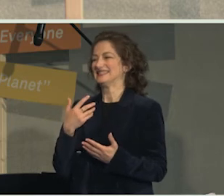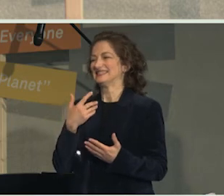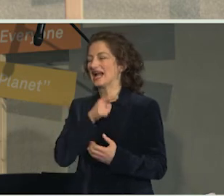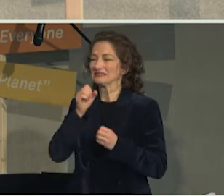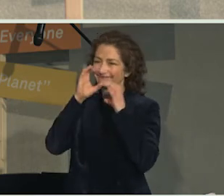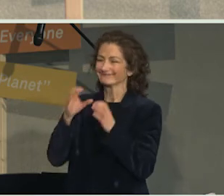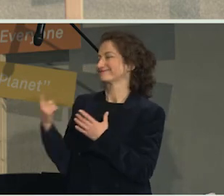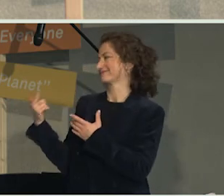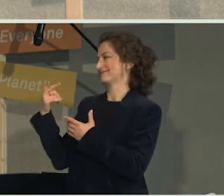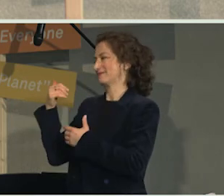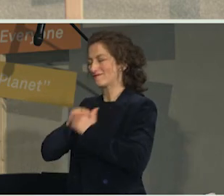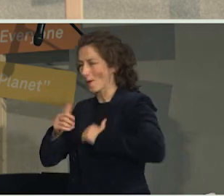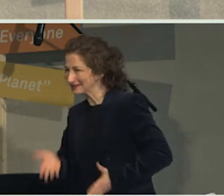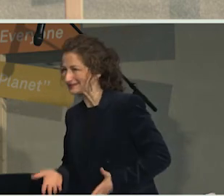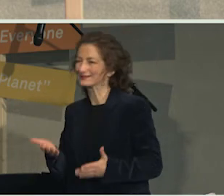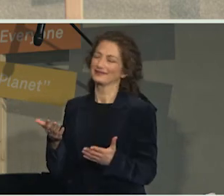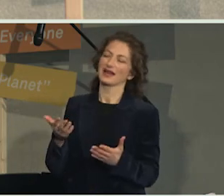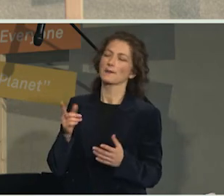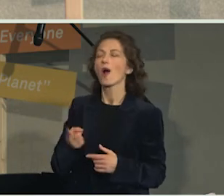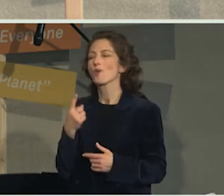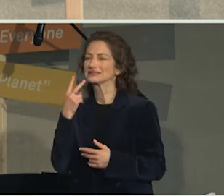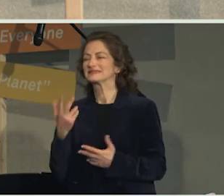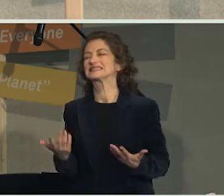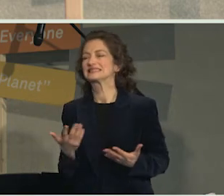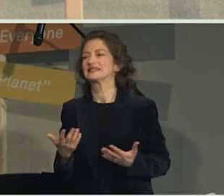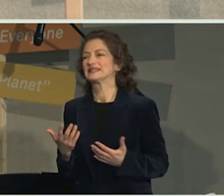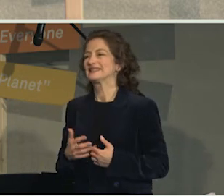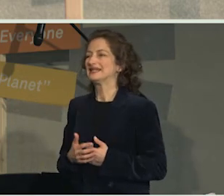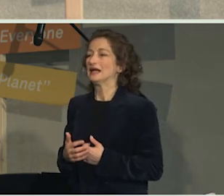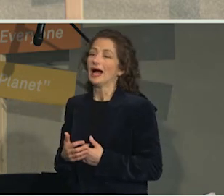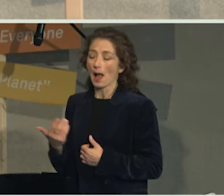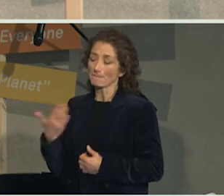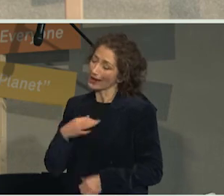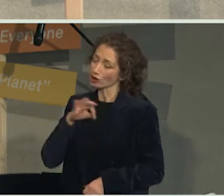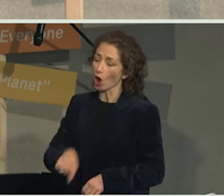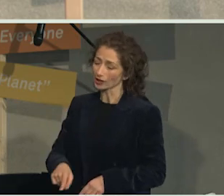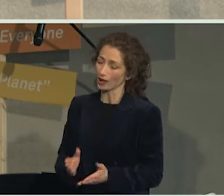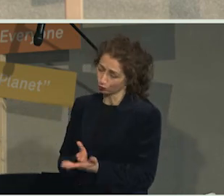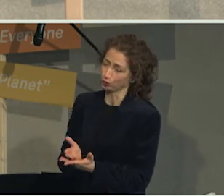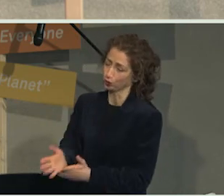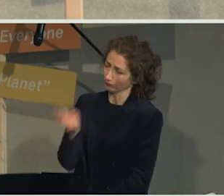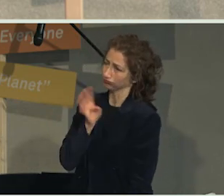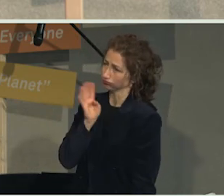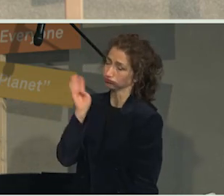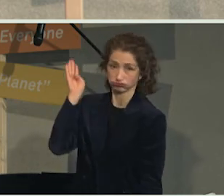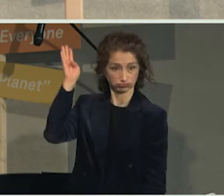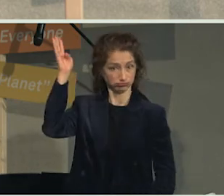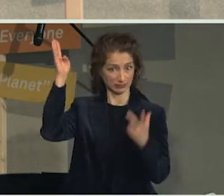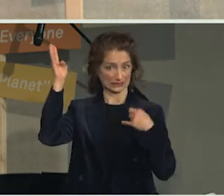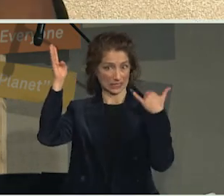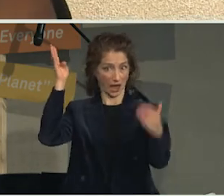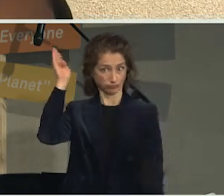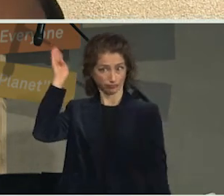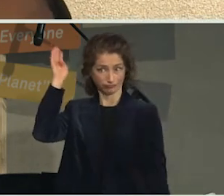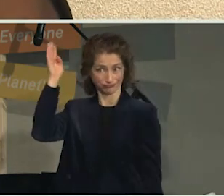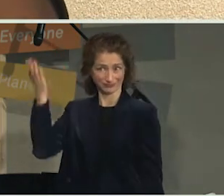beautiful performance, and basically to see that, hey, yeah, Mom, I kept talking. And I've been talking for about 30 years.